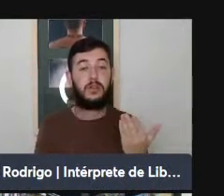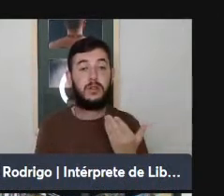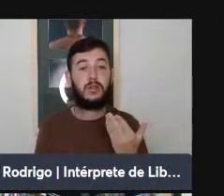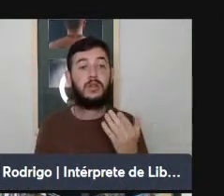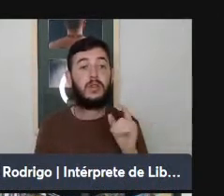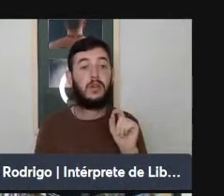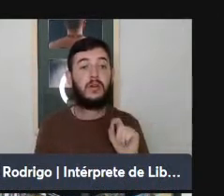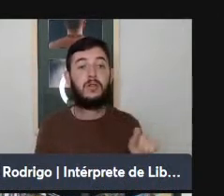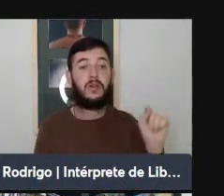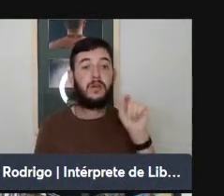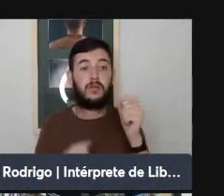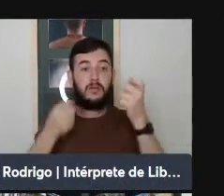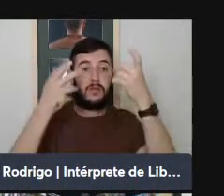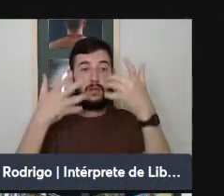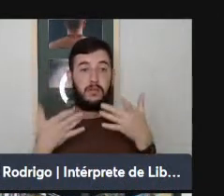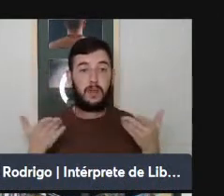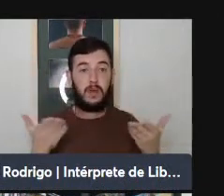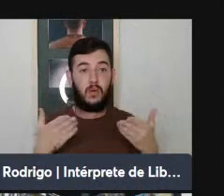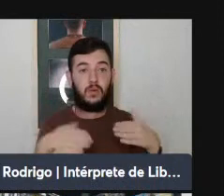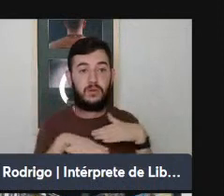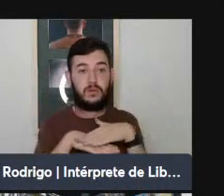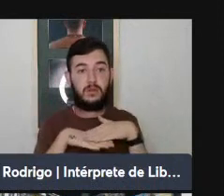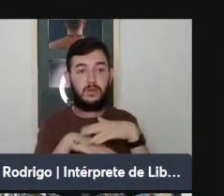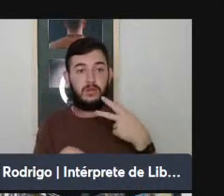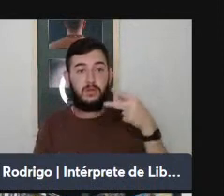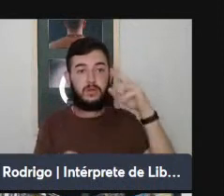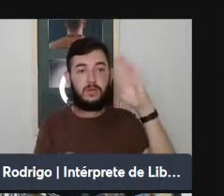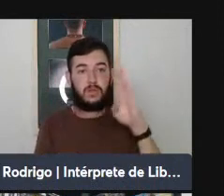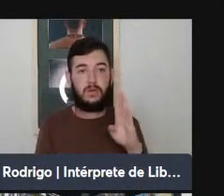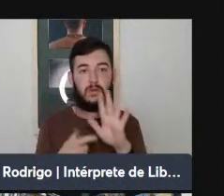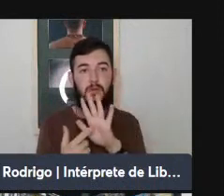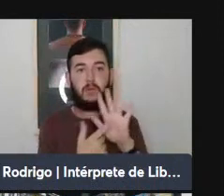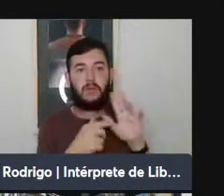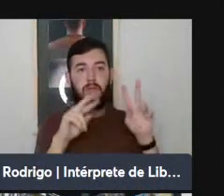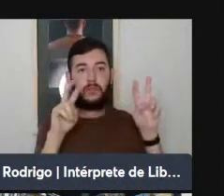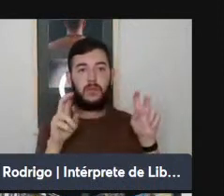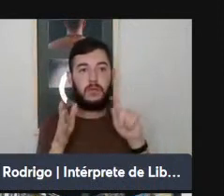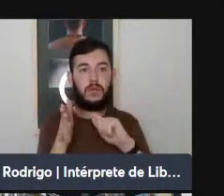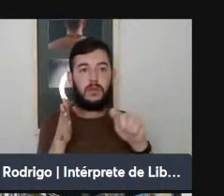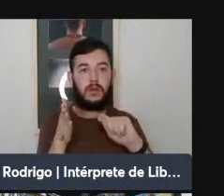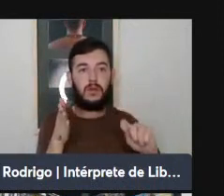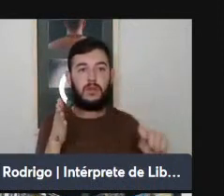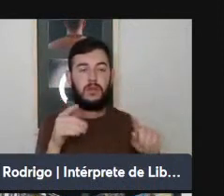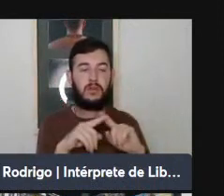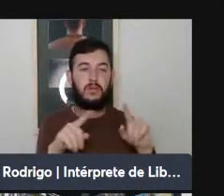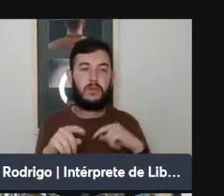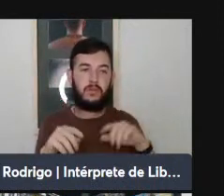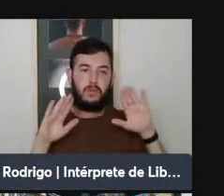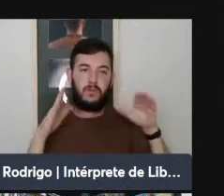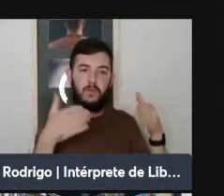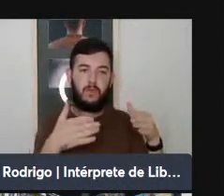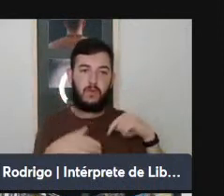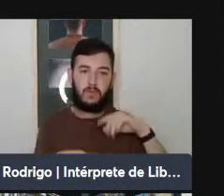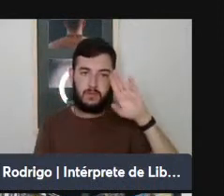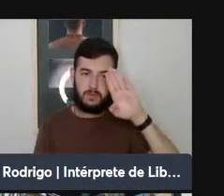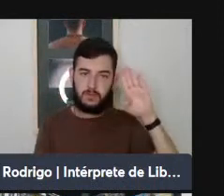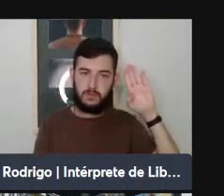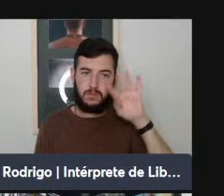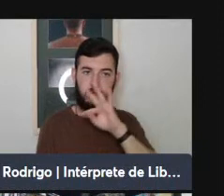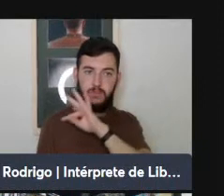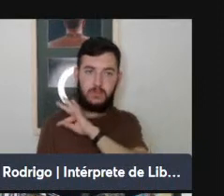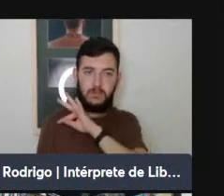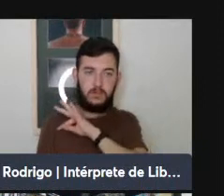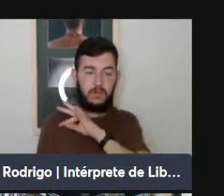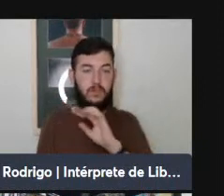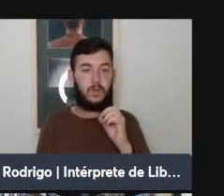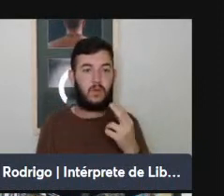dizer essa noite, falando sobre a escrita, a natureza da escrita, especialmente acadêmica, a técnica, escrita